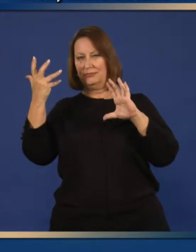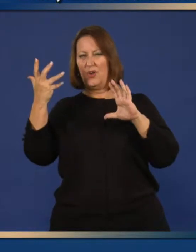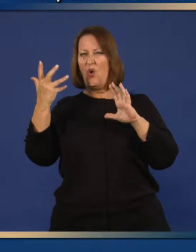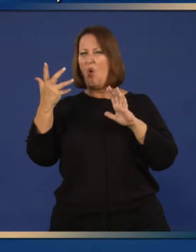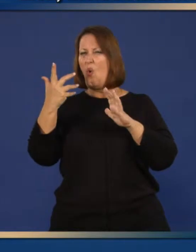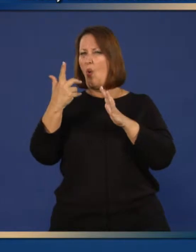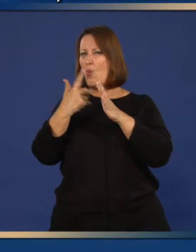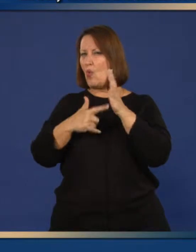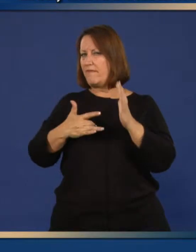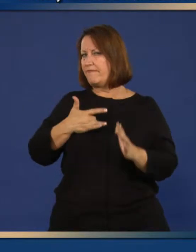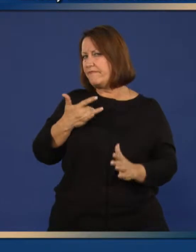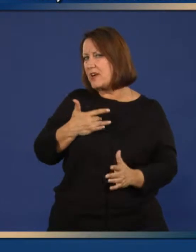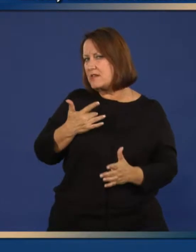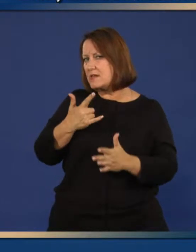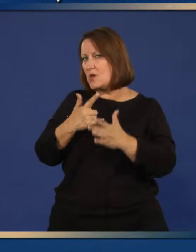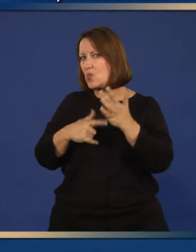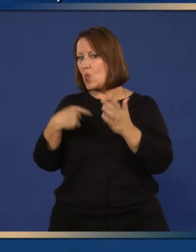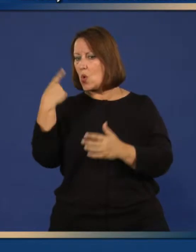What should I look for?